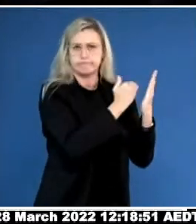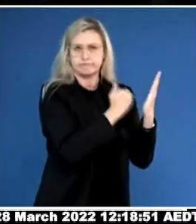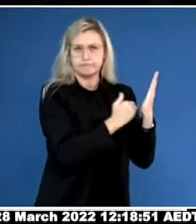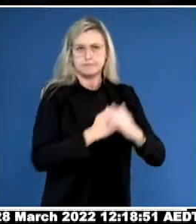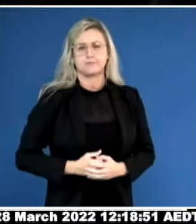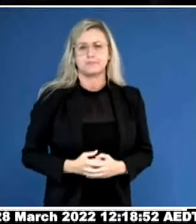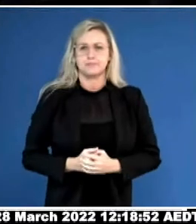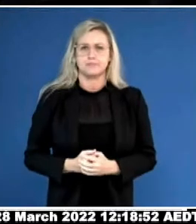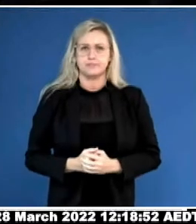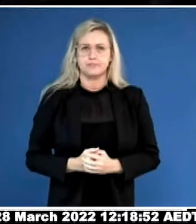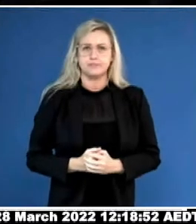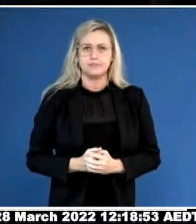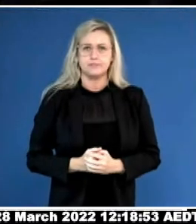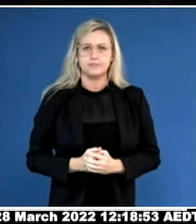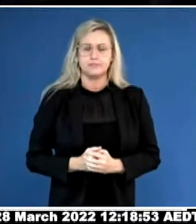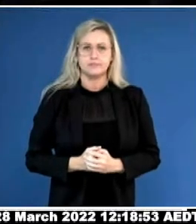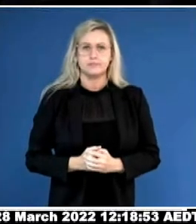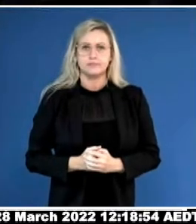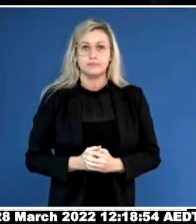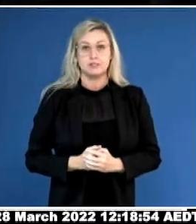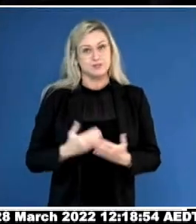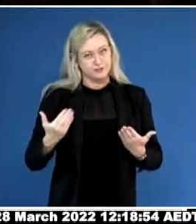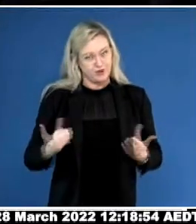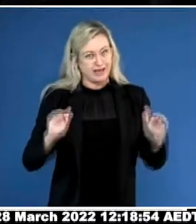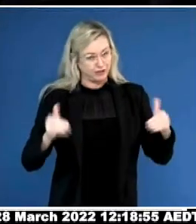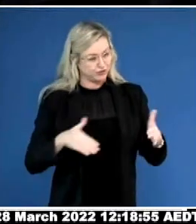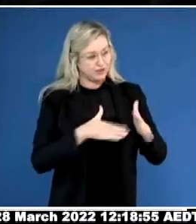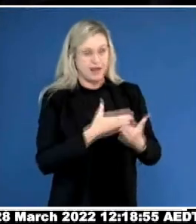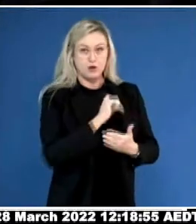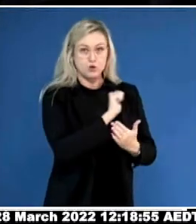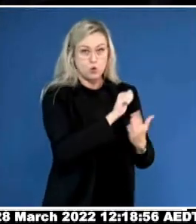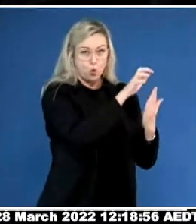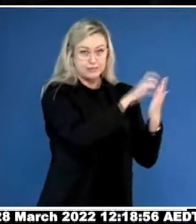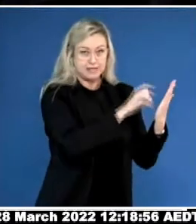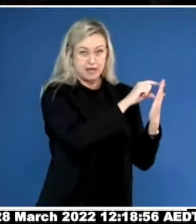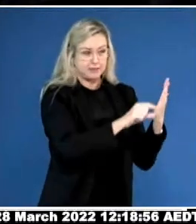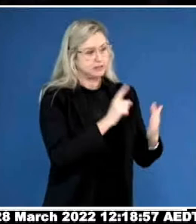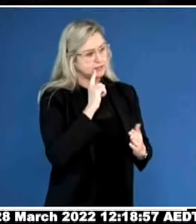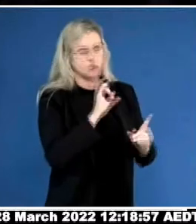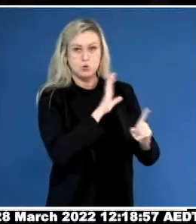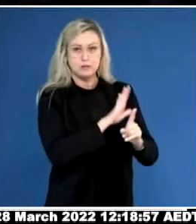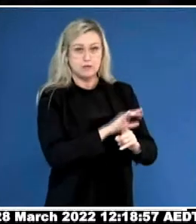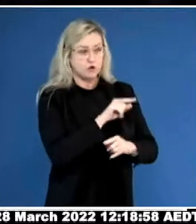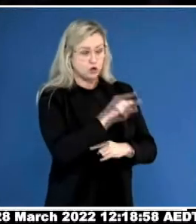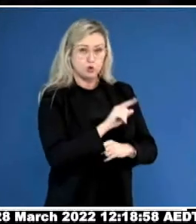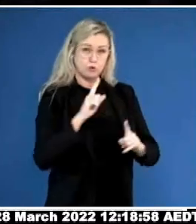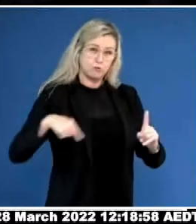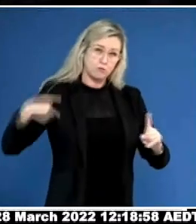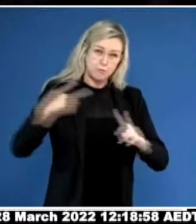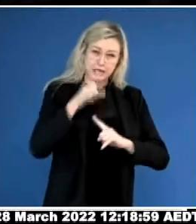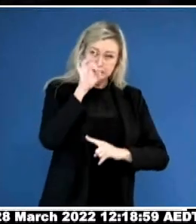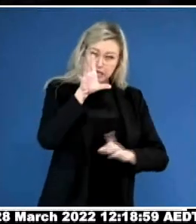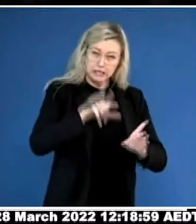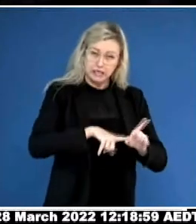by introducing you? You are, as you've said in the statement, a woman who experienced 10 years of trauma.